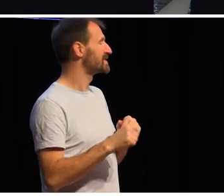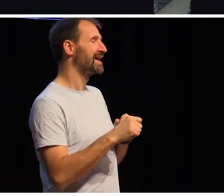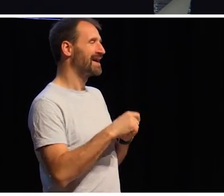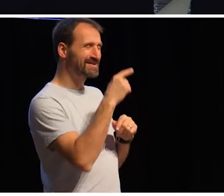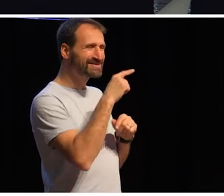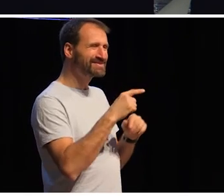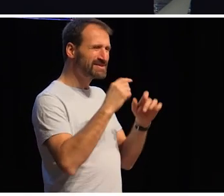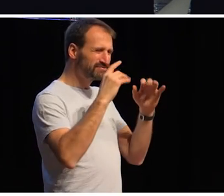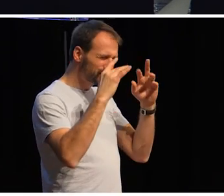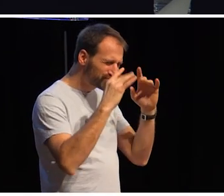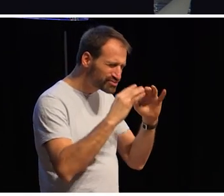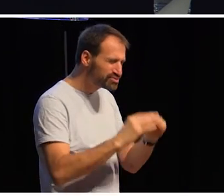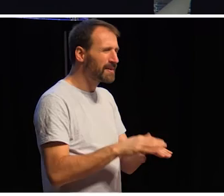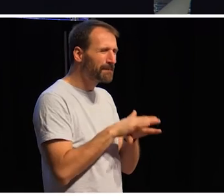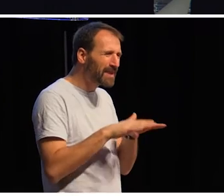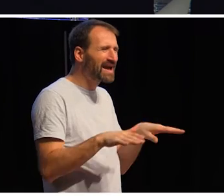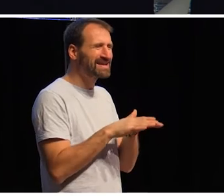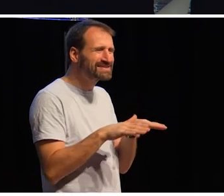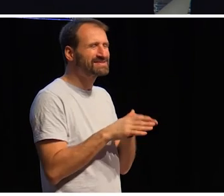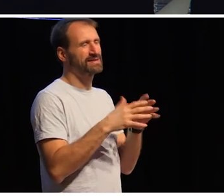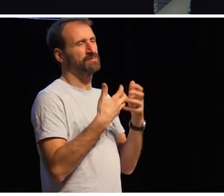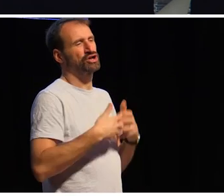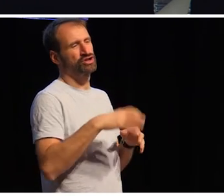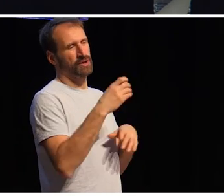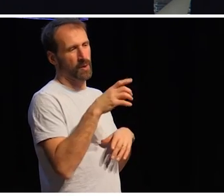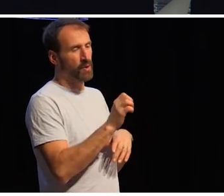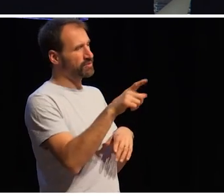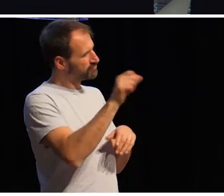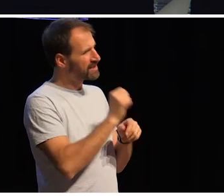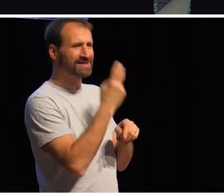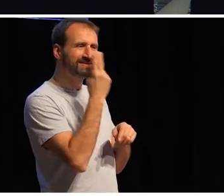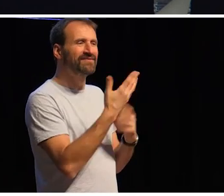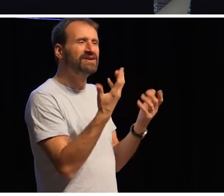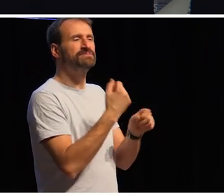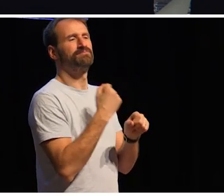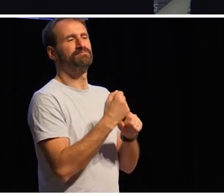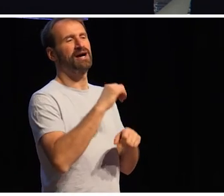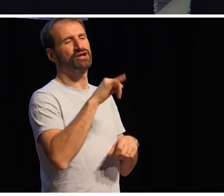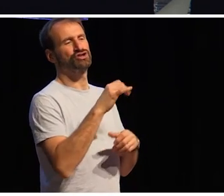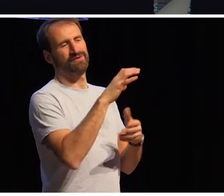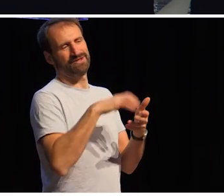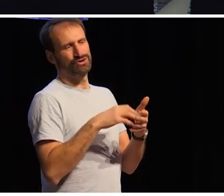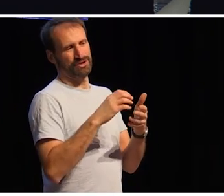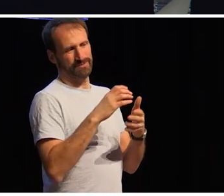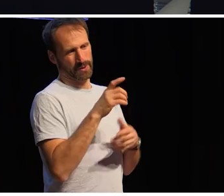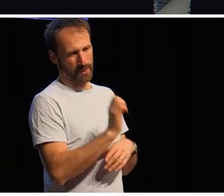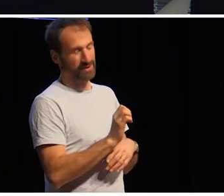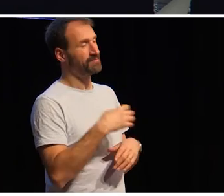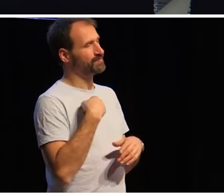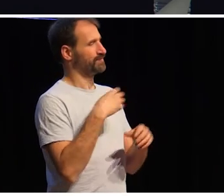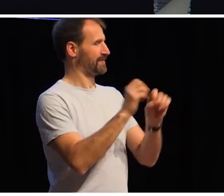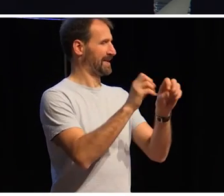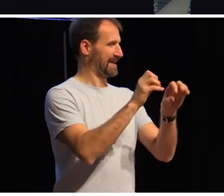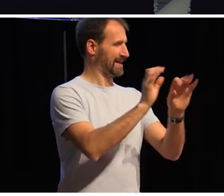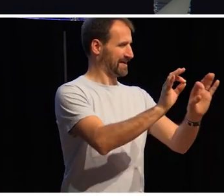the most basic machine code to see what your JavaScript code is doing, and I'll actually explain to you what that means here. So this might look confusing,